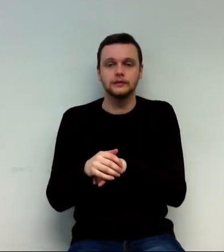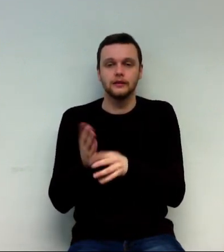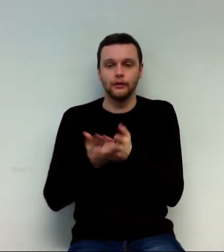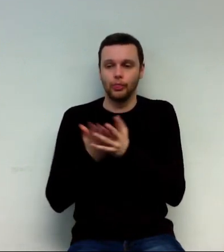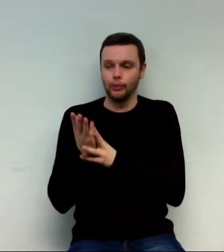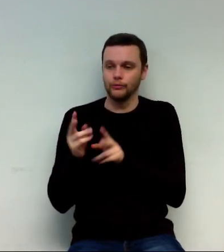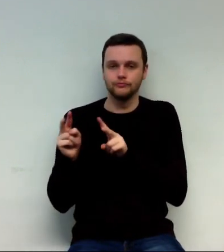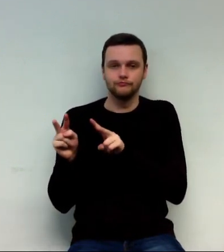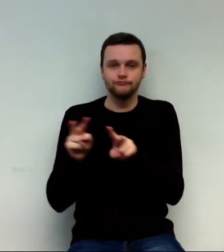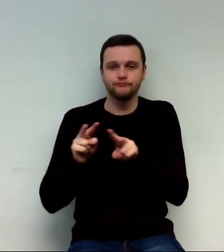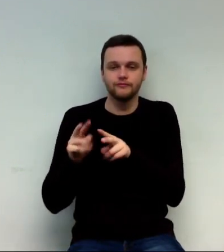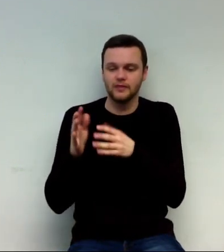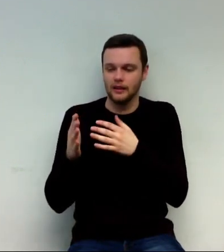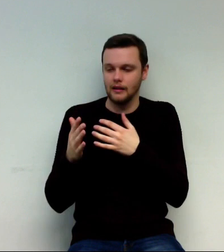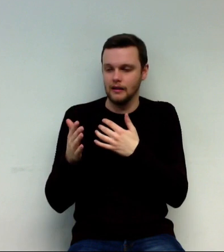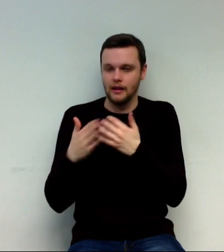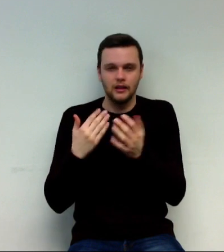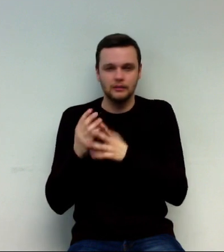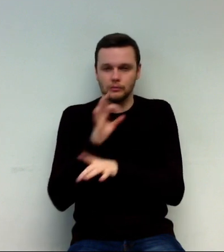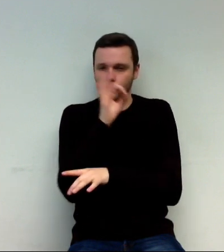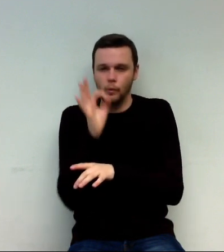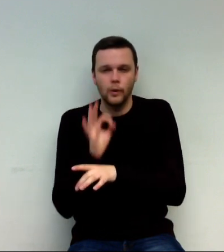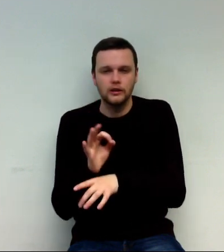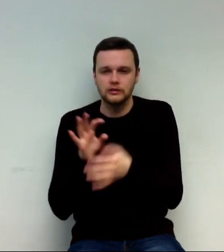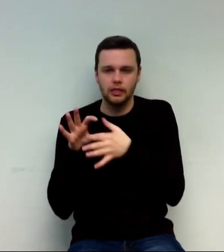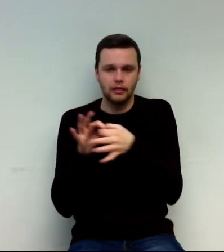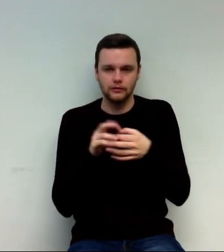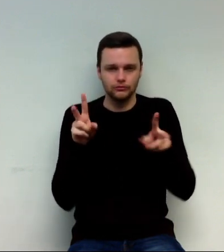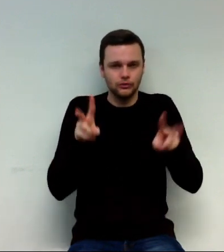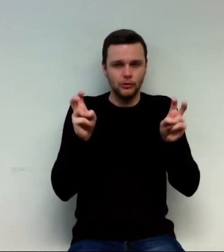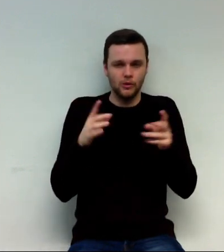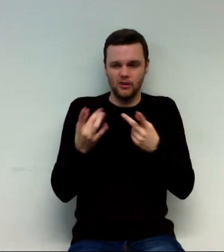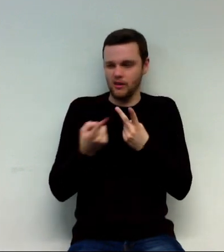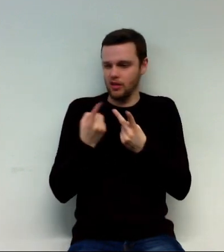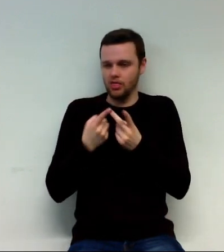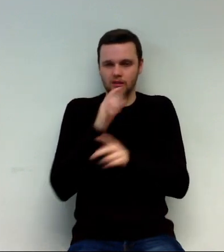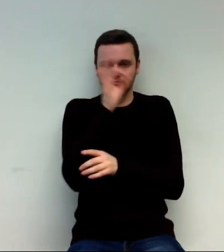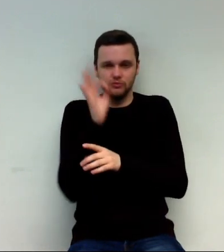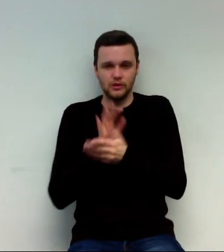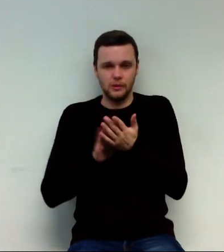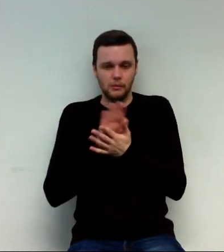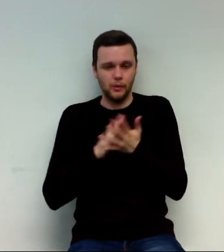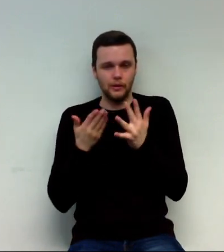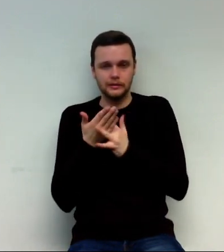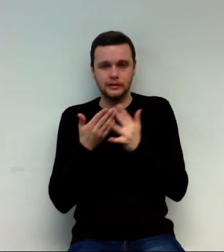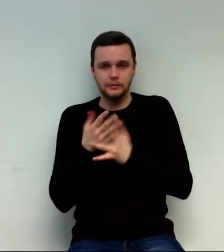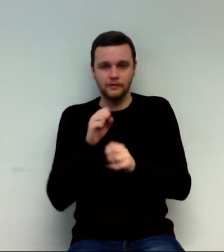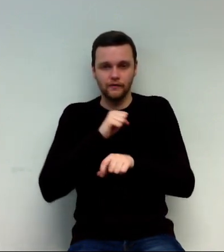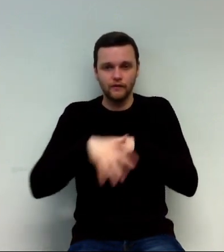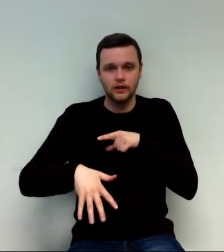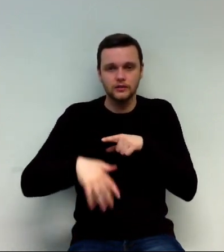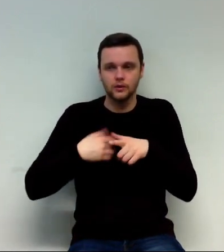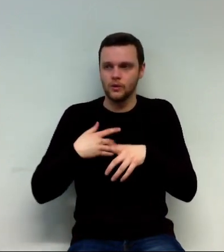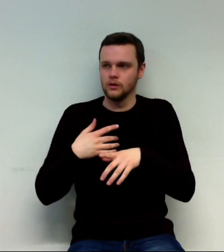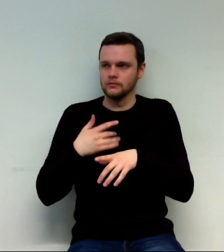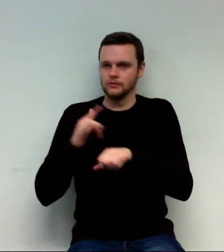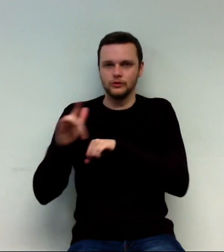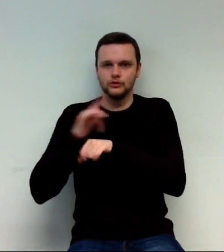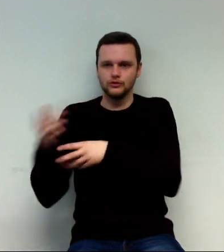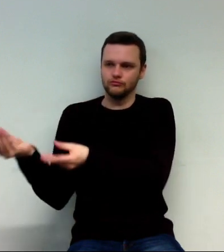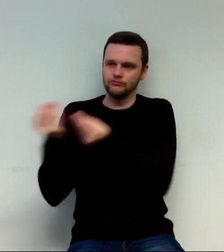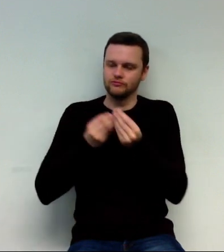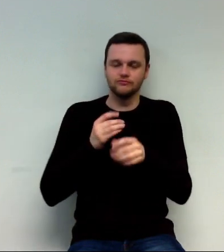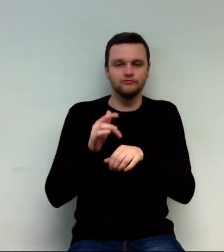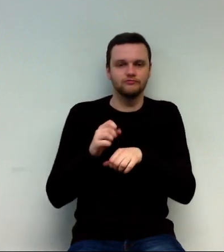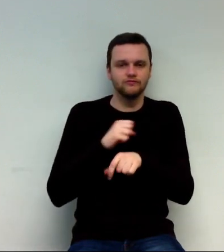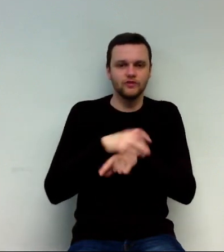there are any questions you have about what we've already covered, or just any questions you have in general about accessibility at the Fringe, or just bringing a show to the Fringe, just head up to